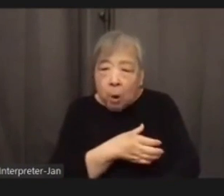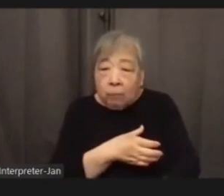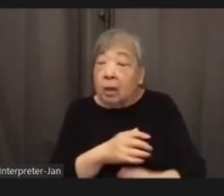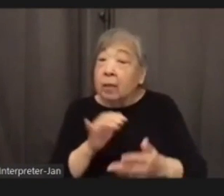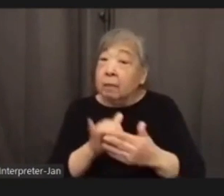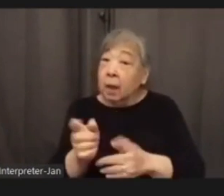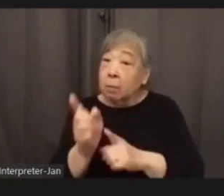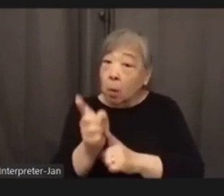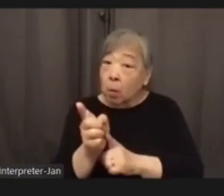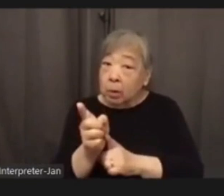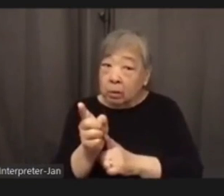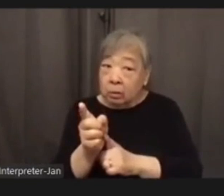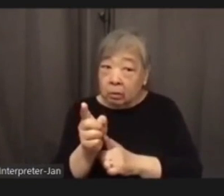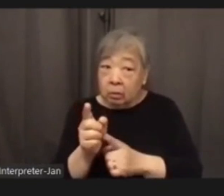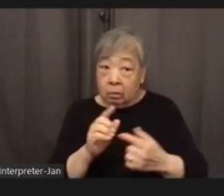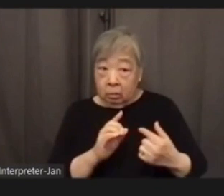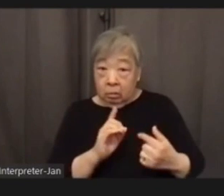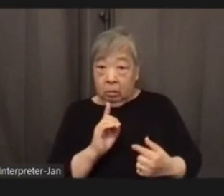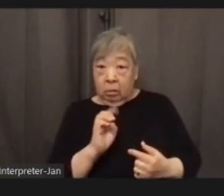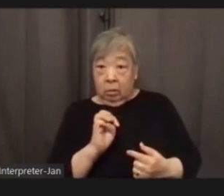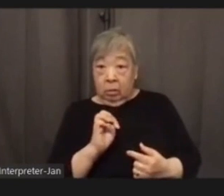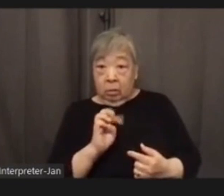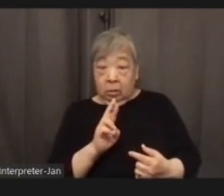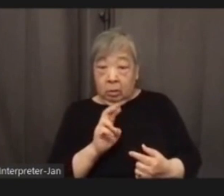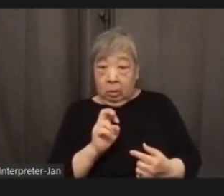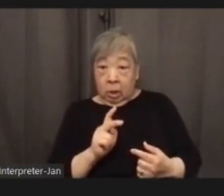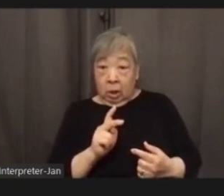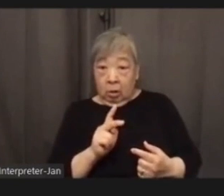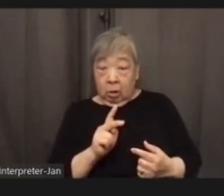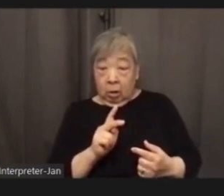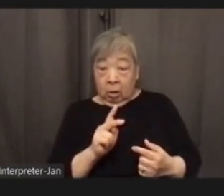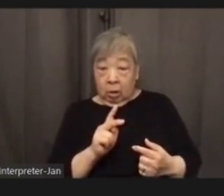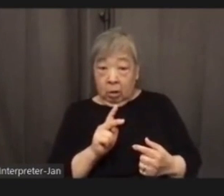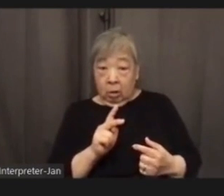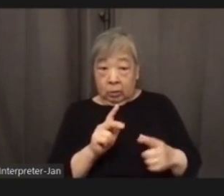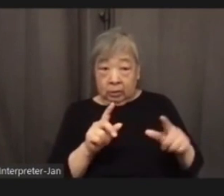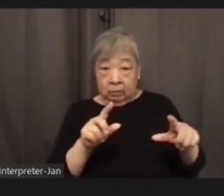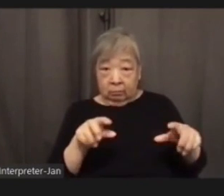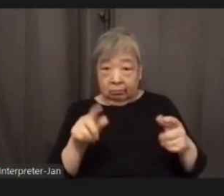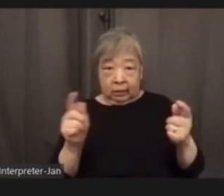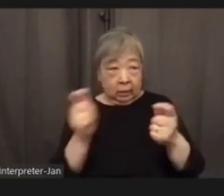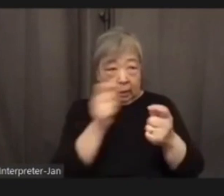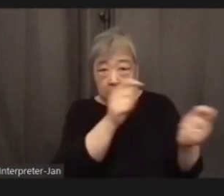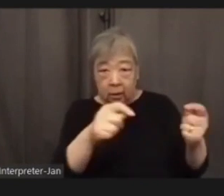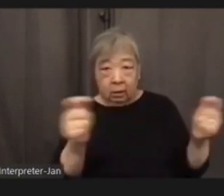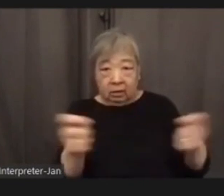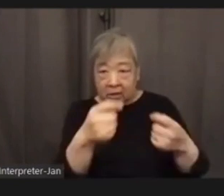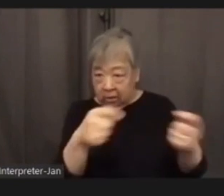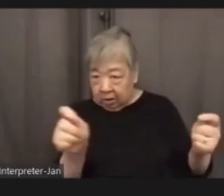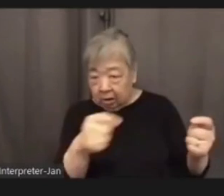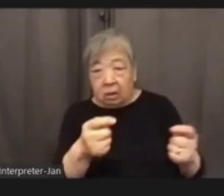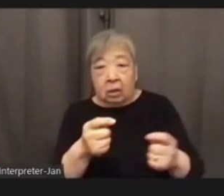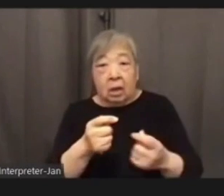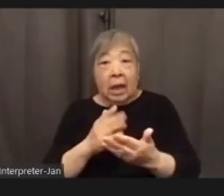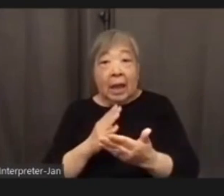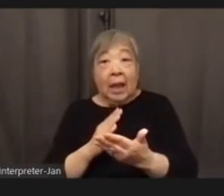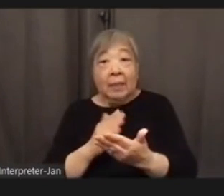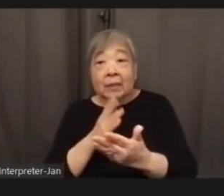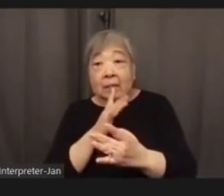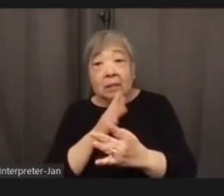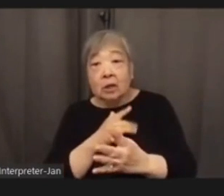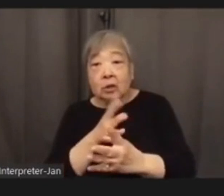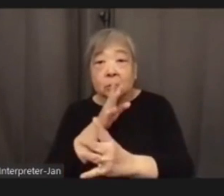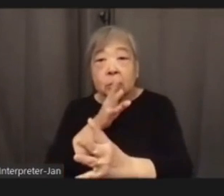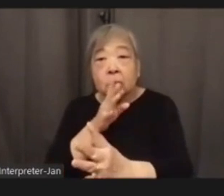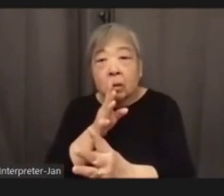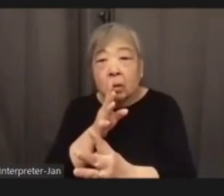That moment, while Derek was conducting, and the singers were there laying it down, it